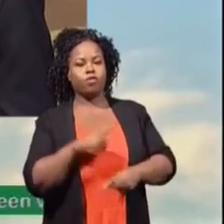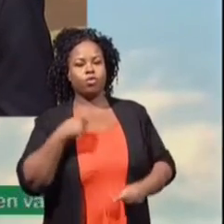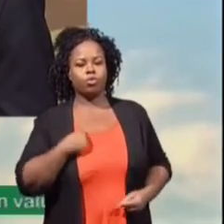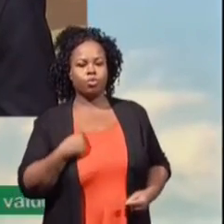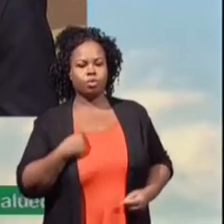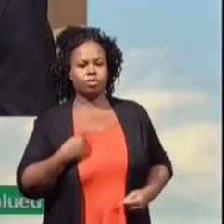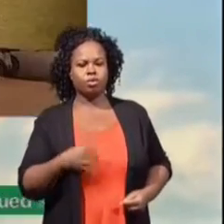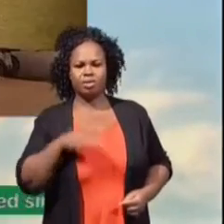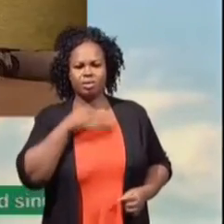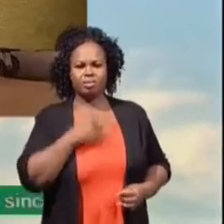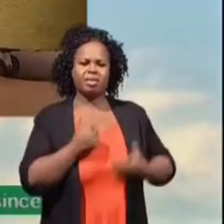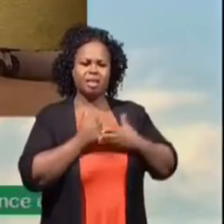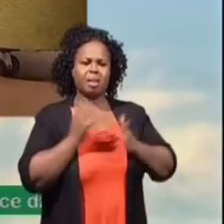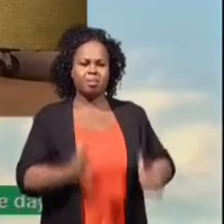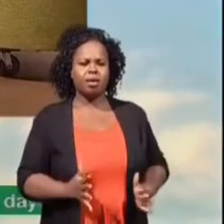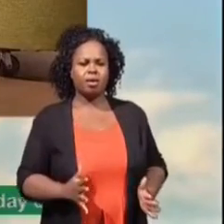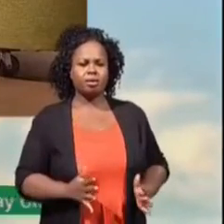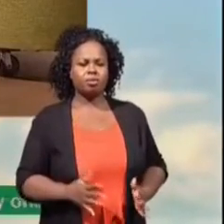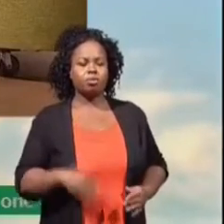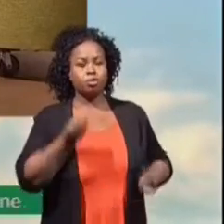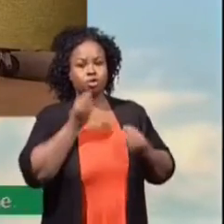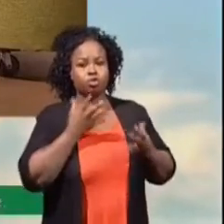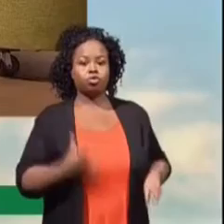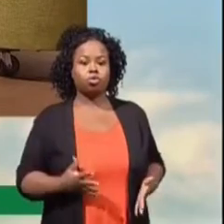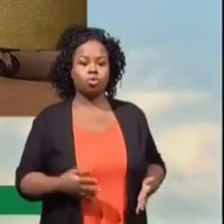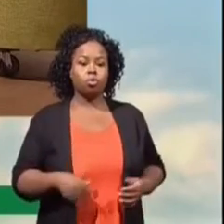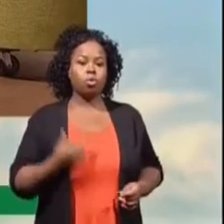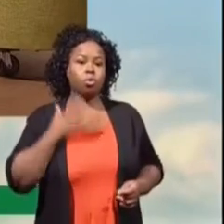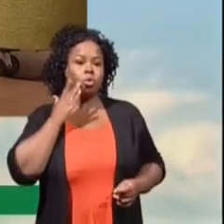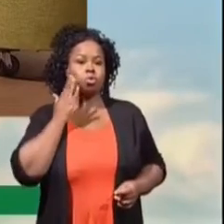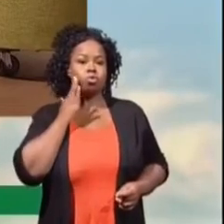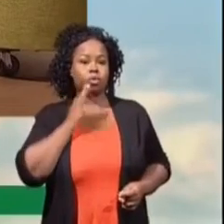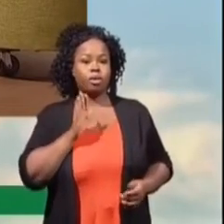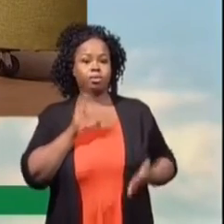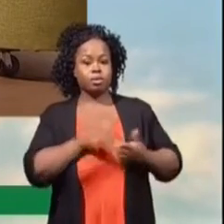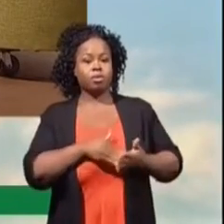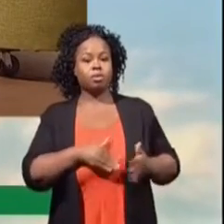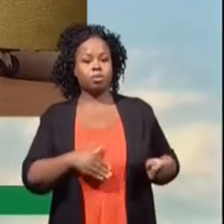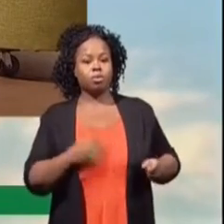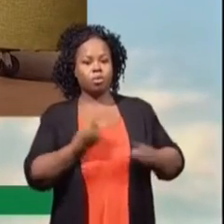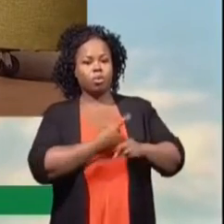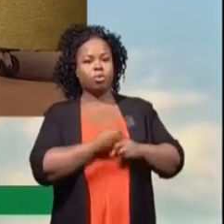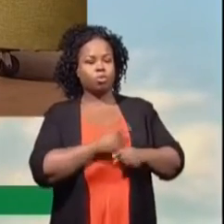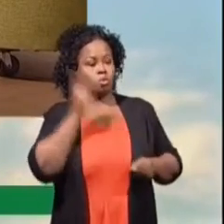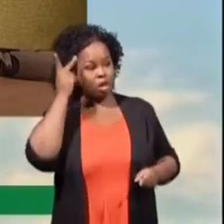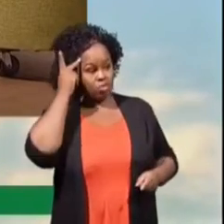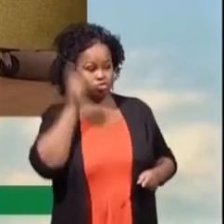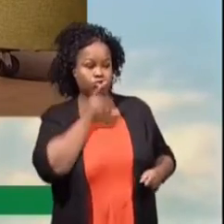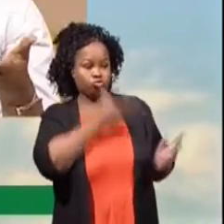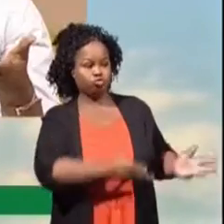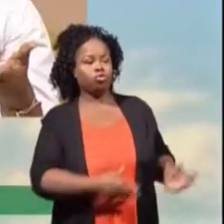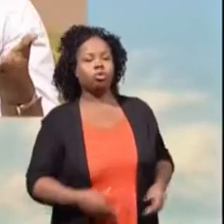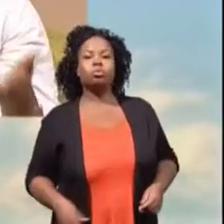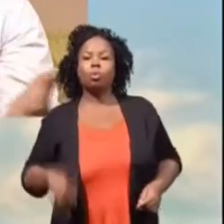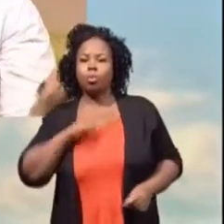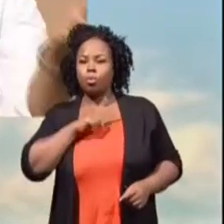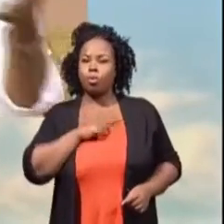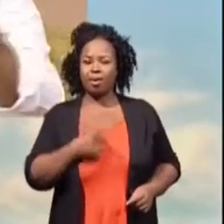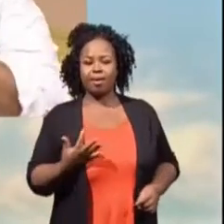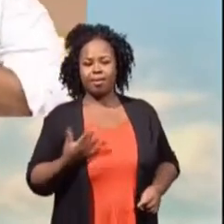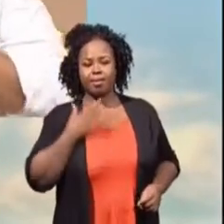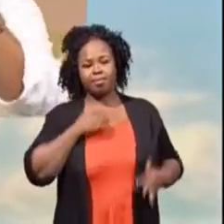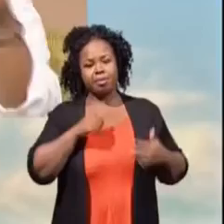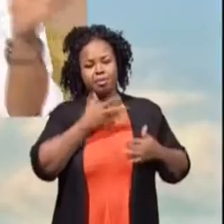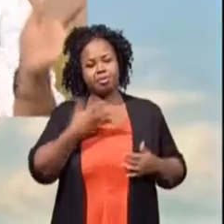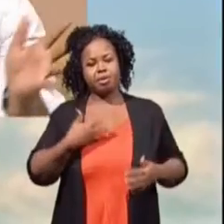But even the maid itself, it's not a maid, it's a helper. My mom taught us that. Yeah. My figure, umama lo, my figure, umama lo, ekhaya